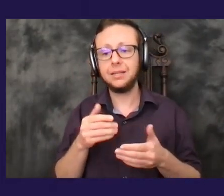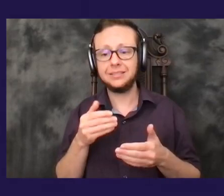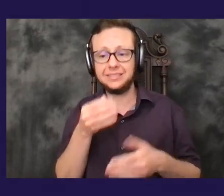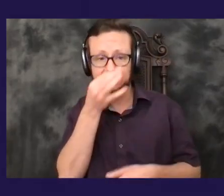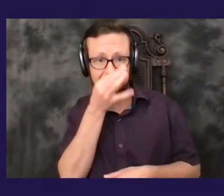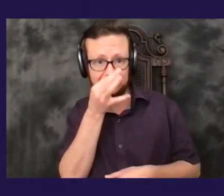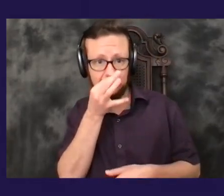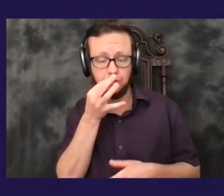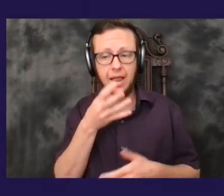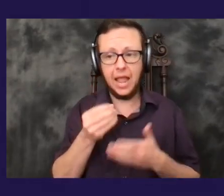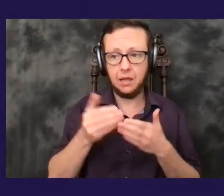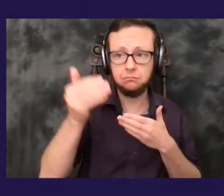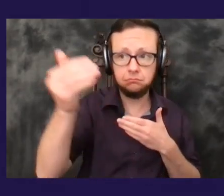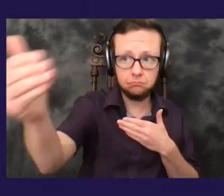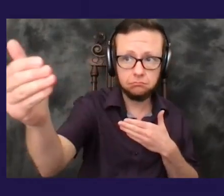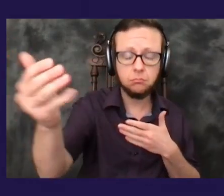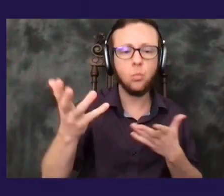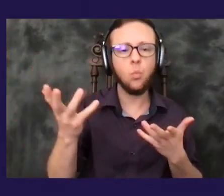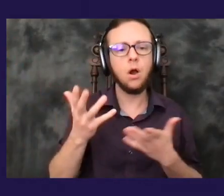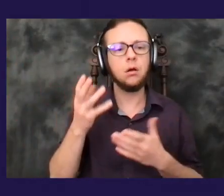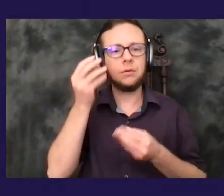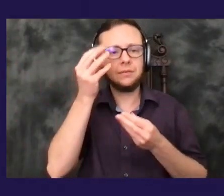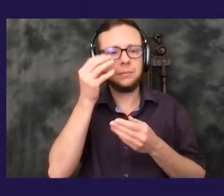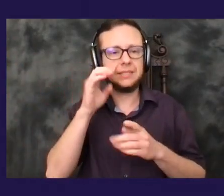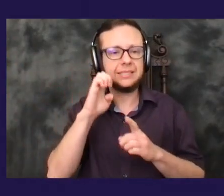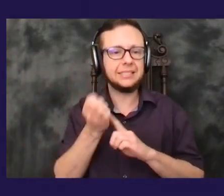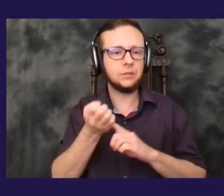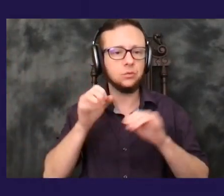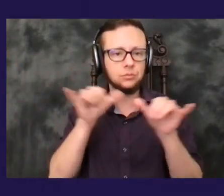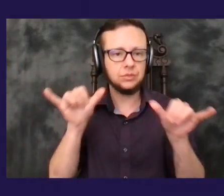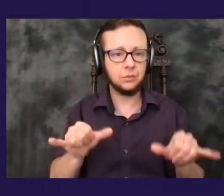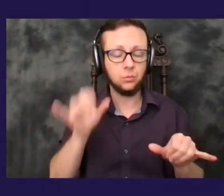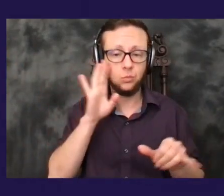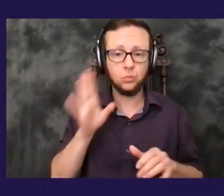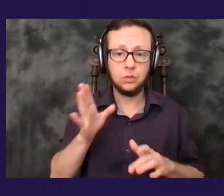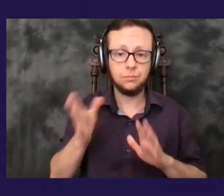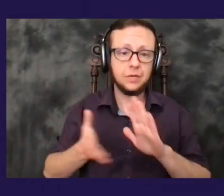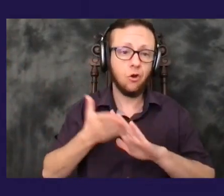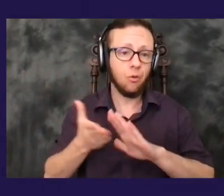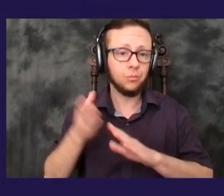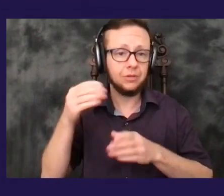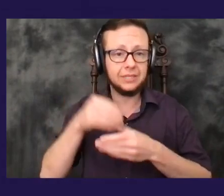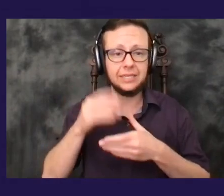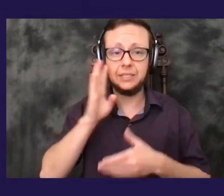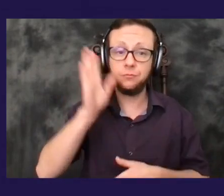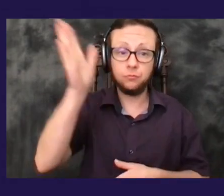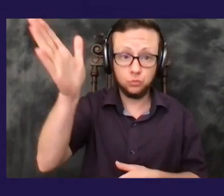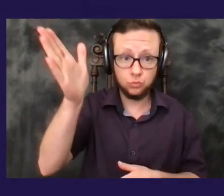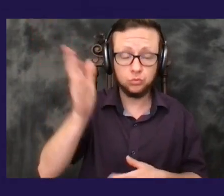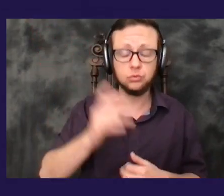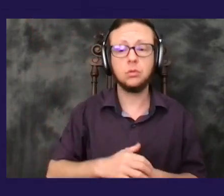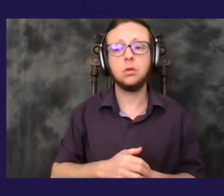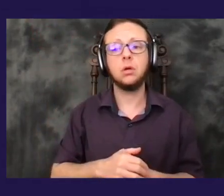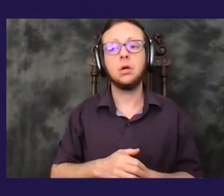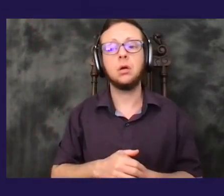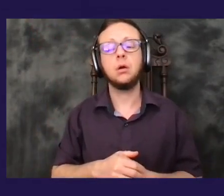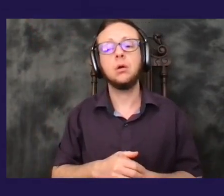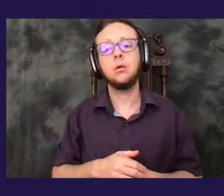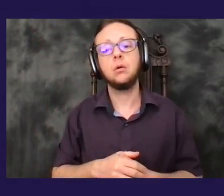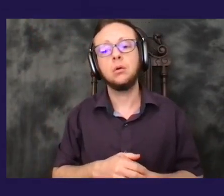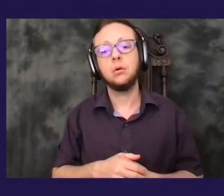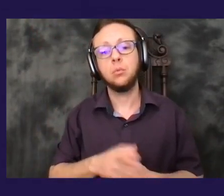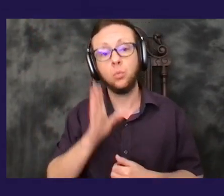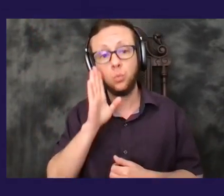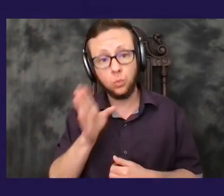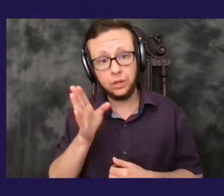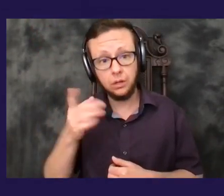the information ecosystems that we'll be operating in the future? And will they be different